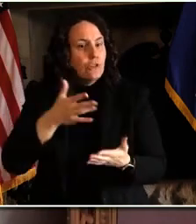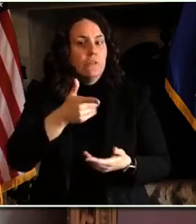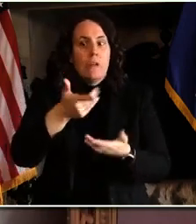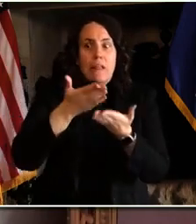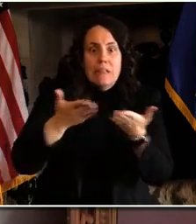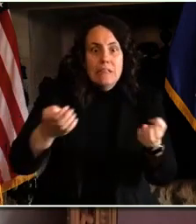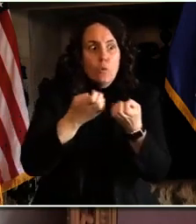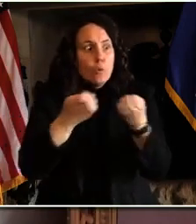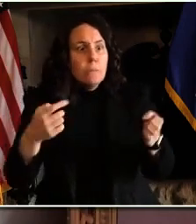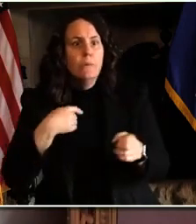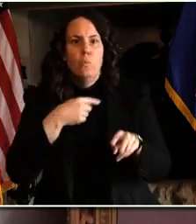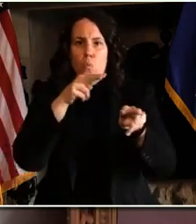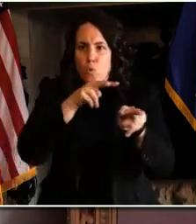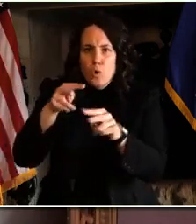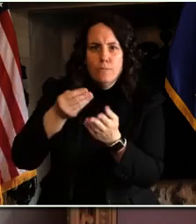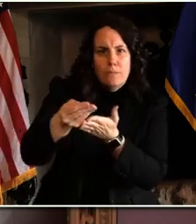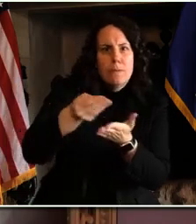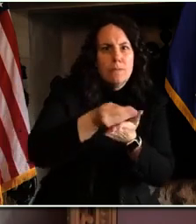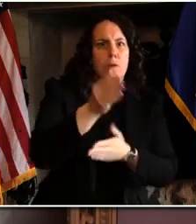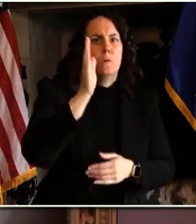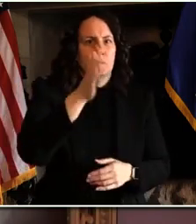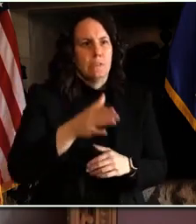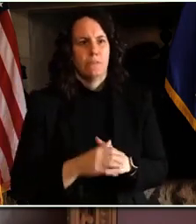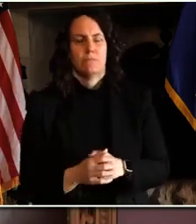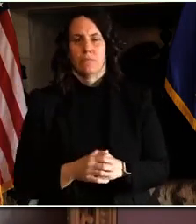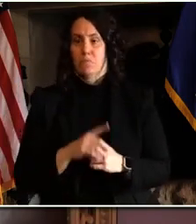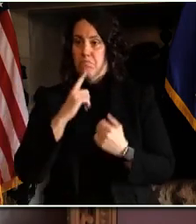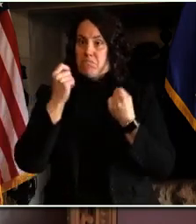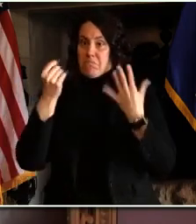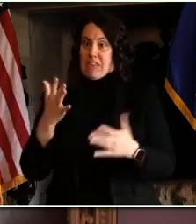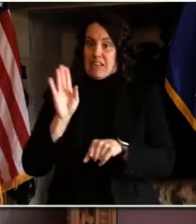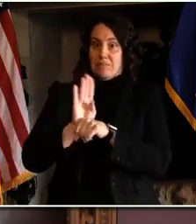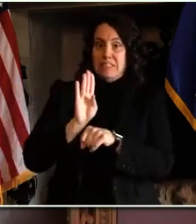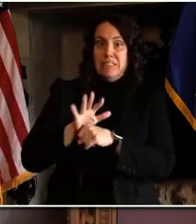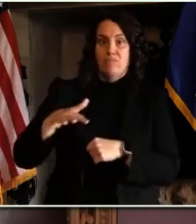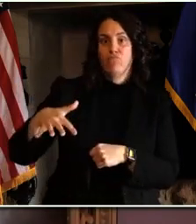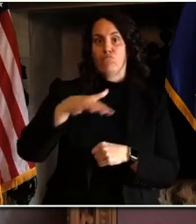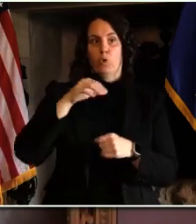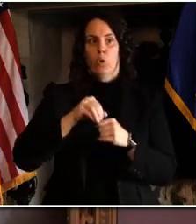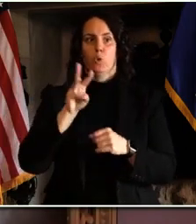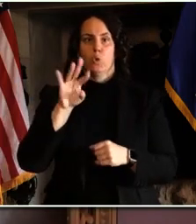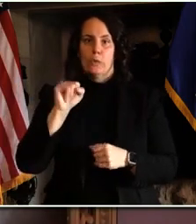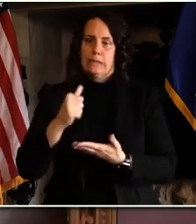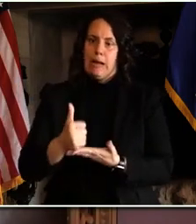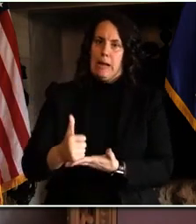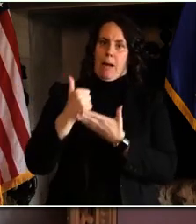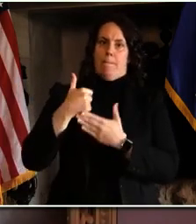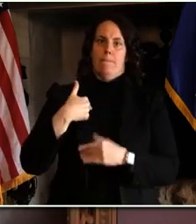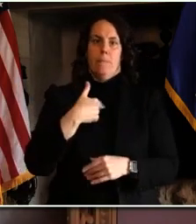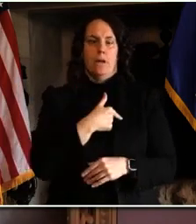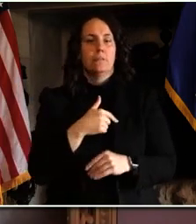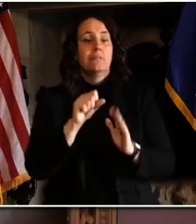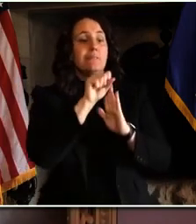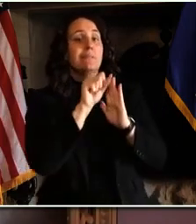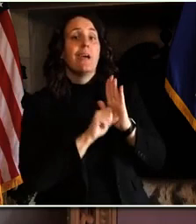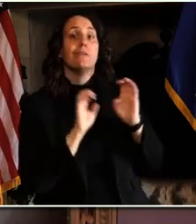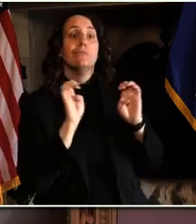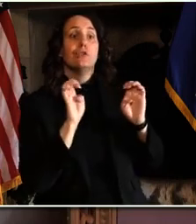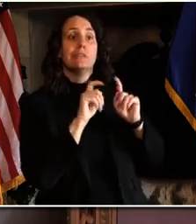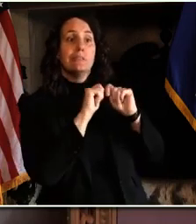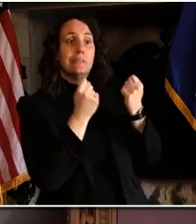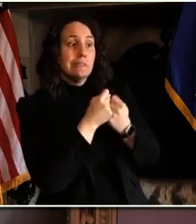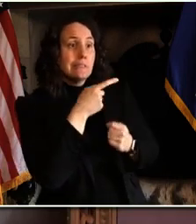agencies are pitching in to assist the state emergency team with purchasing these supplies on our